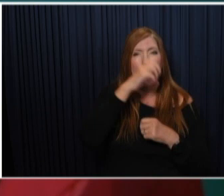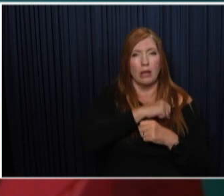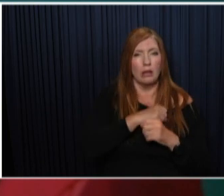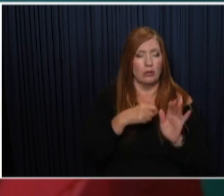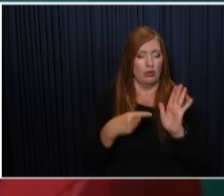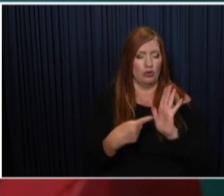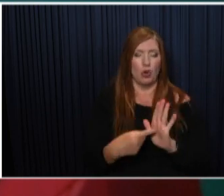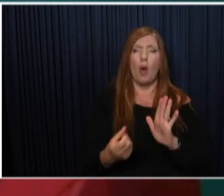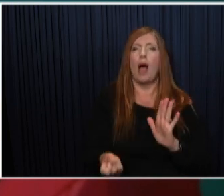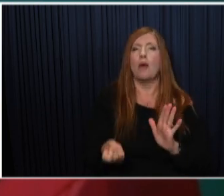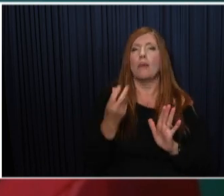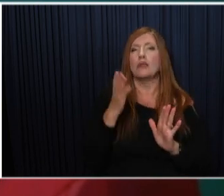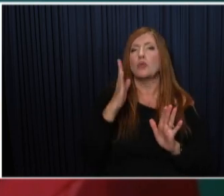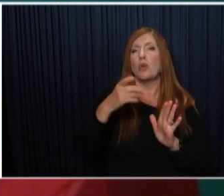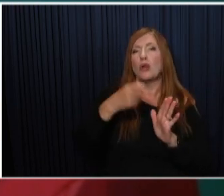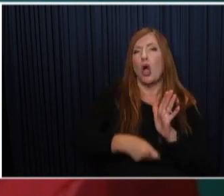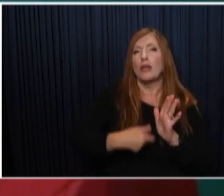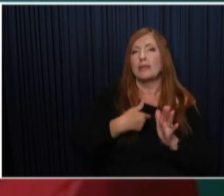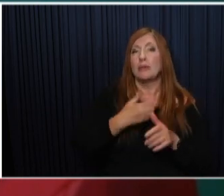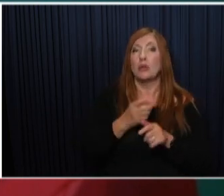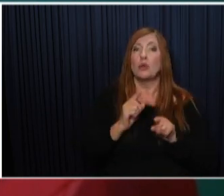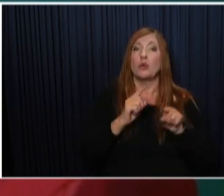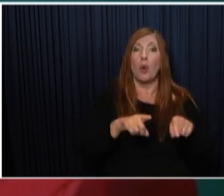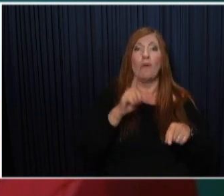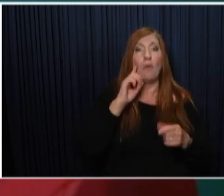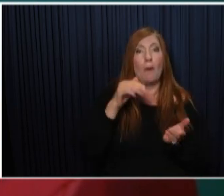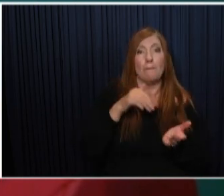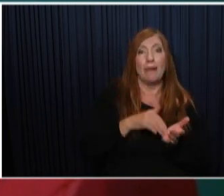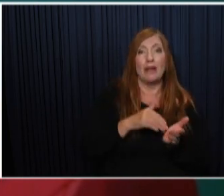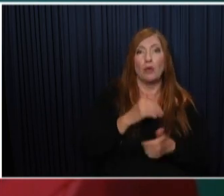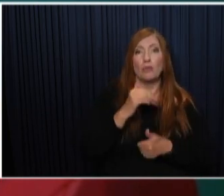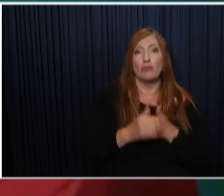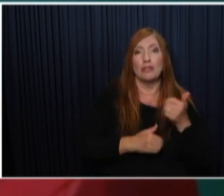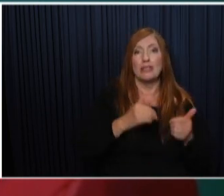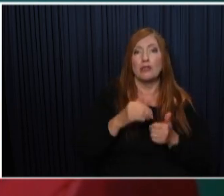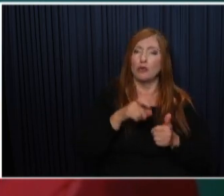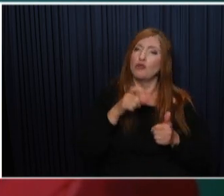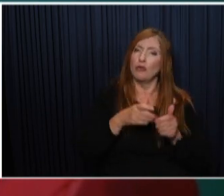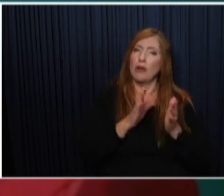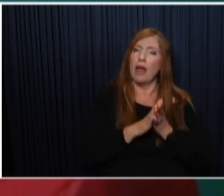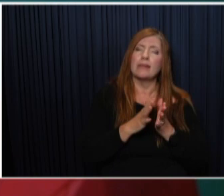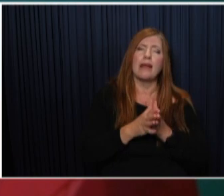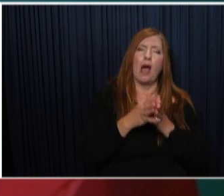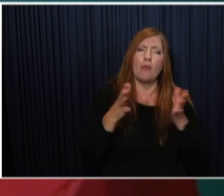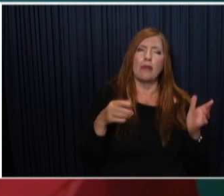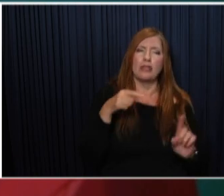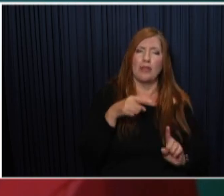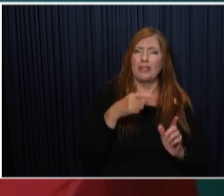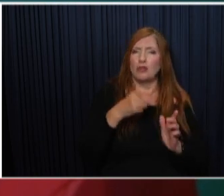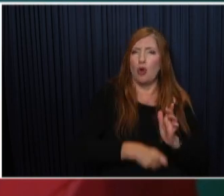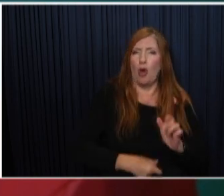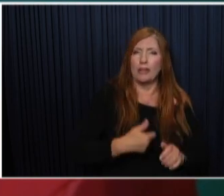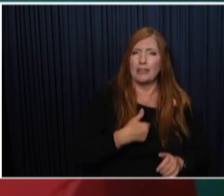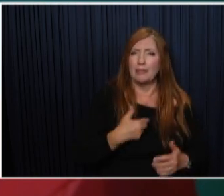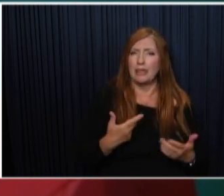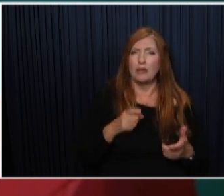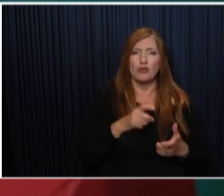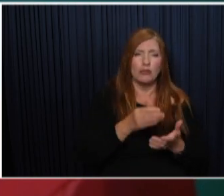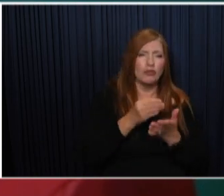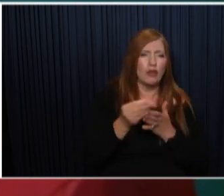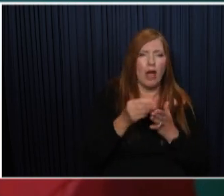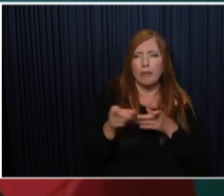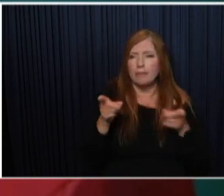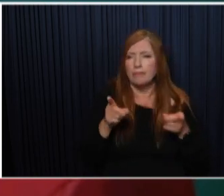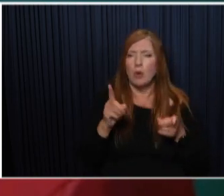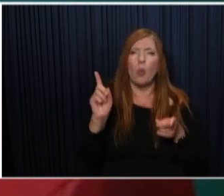how much it's going to cost. If you're going in for a medical procedure, you should be able to ask about how much it costs. You should be able to shop between the different